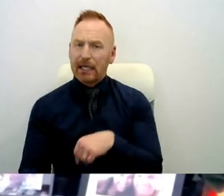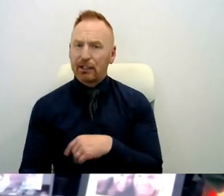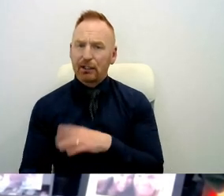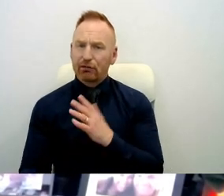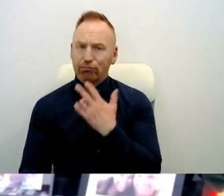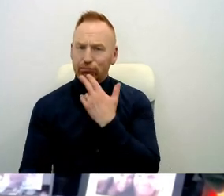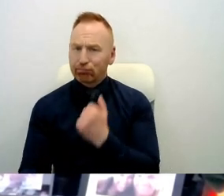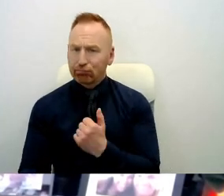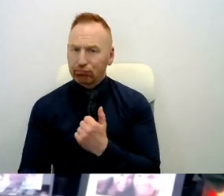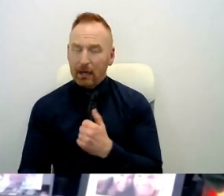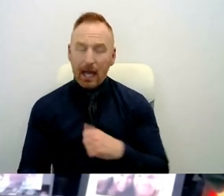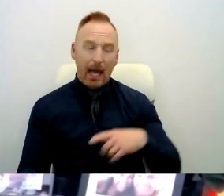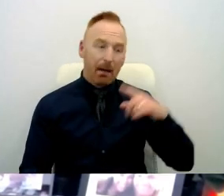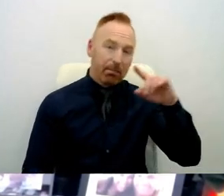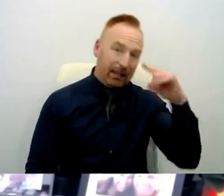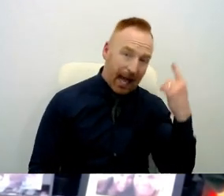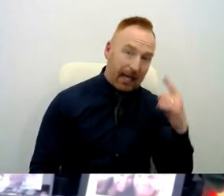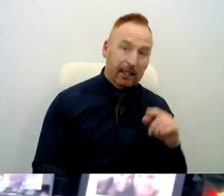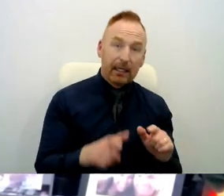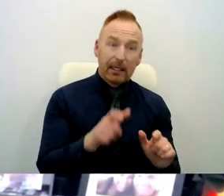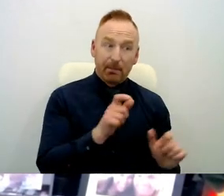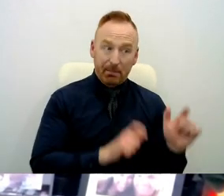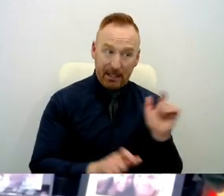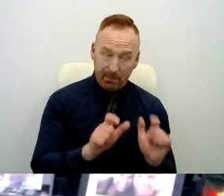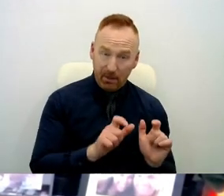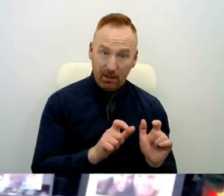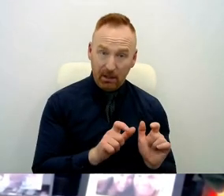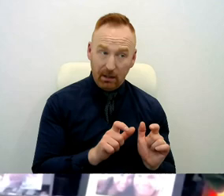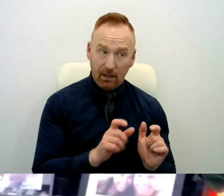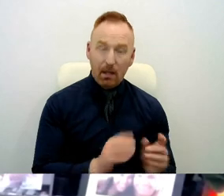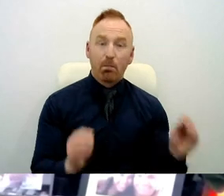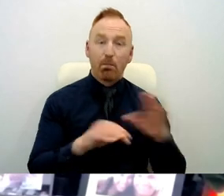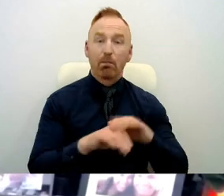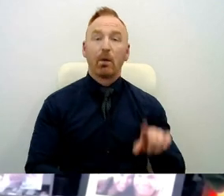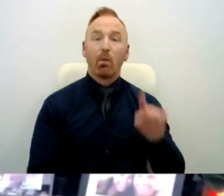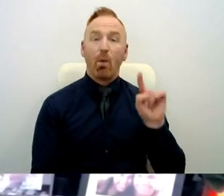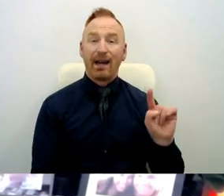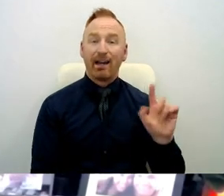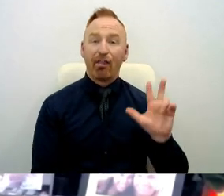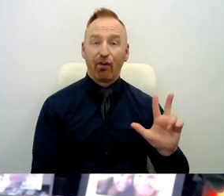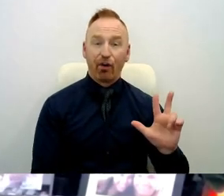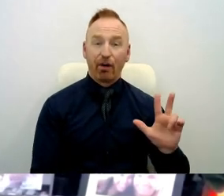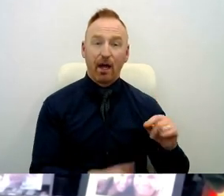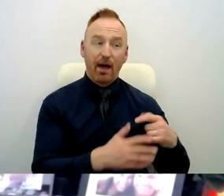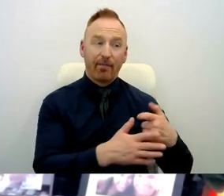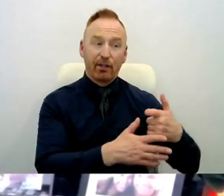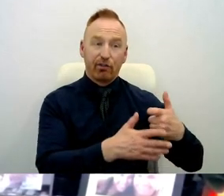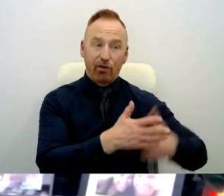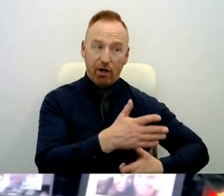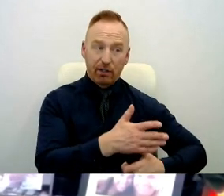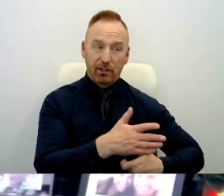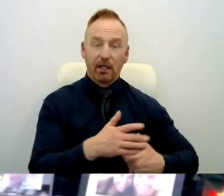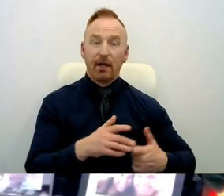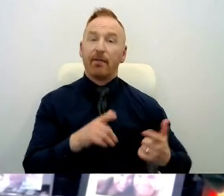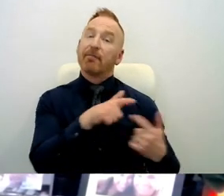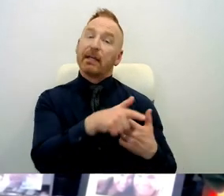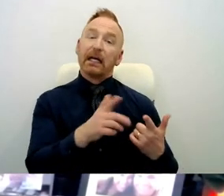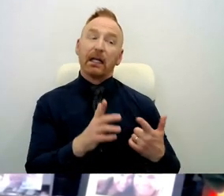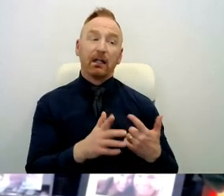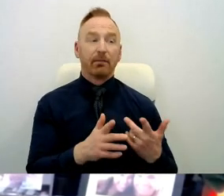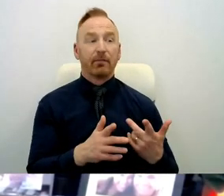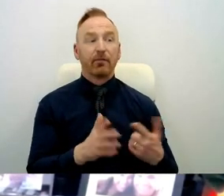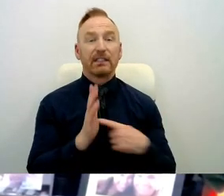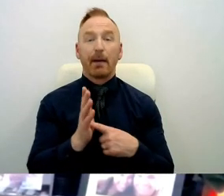Black people were overrepresented, were represented over one third of the charges that were out of sight driving